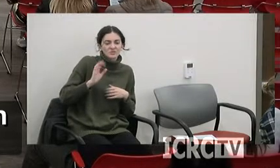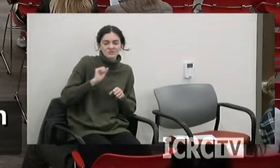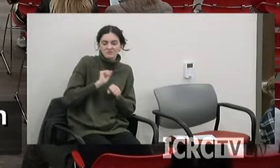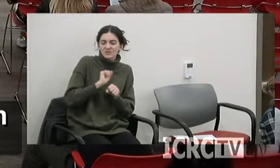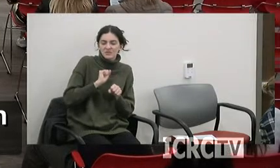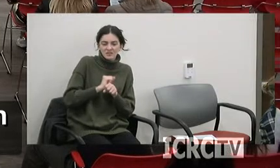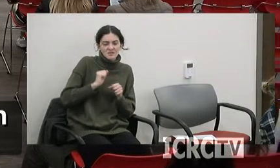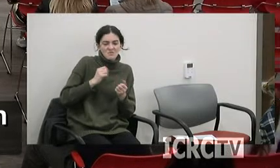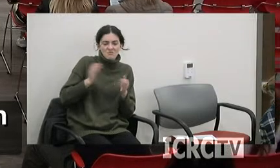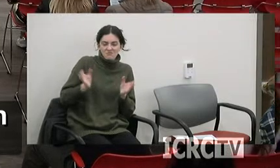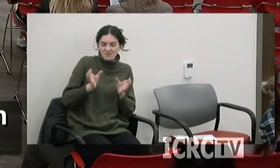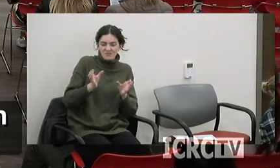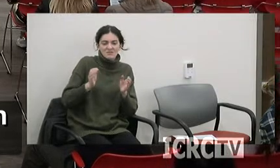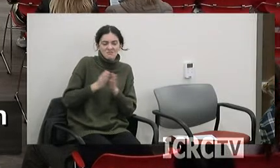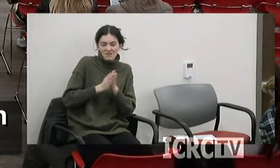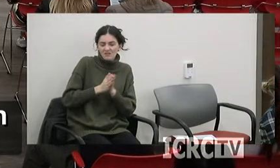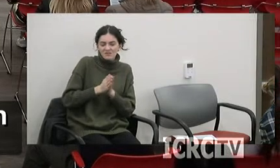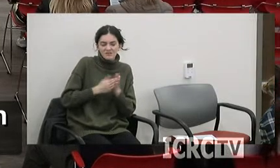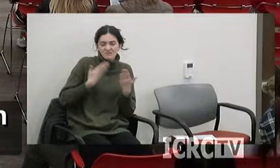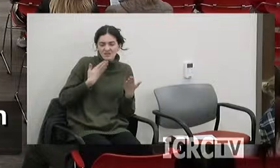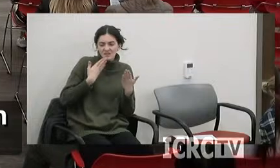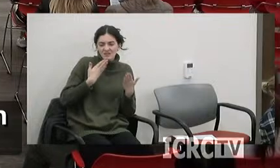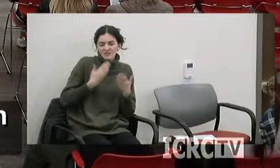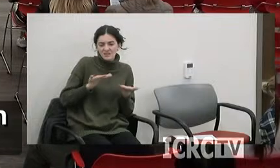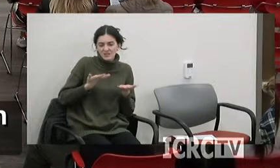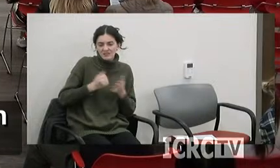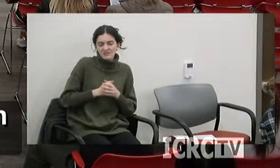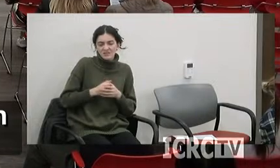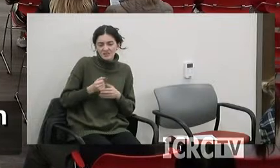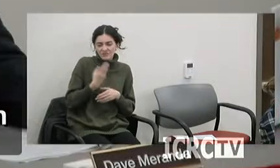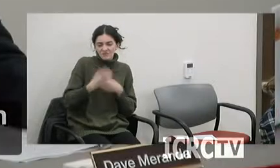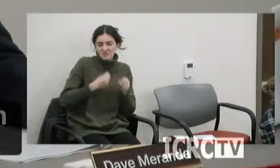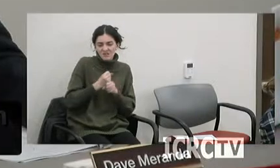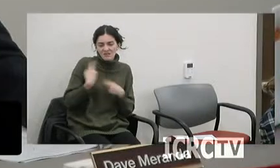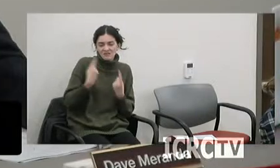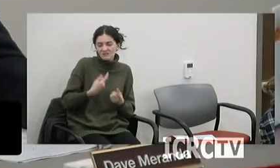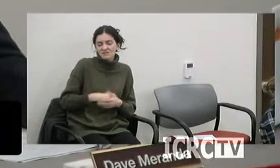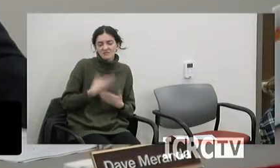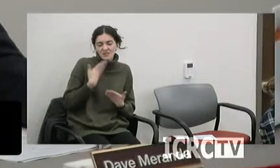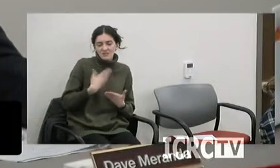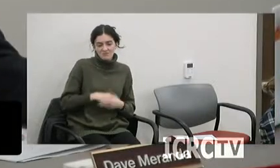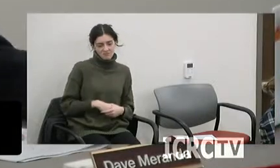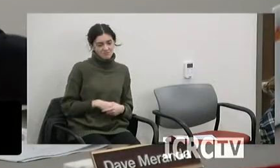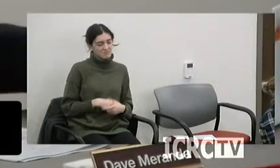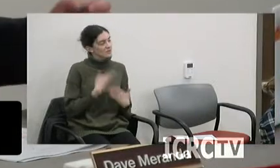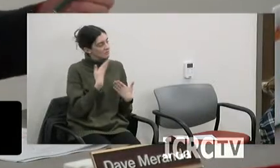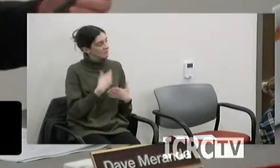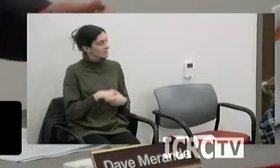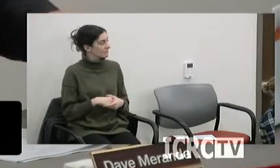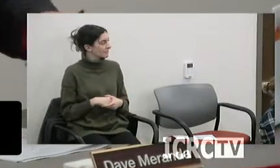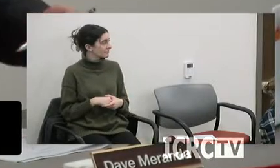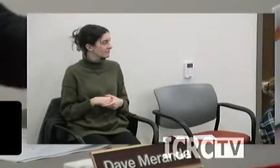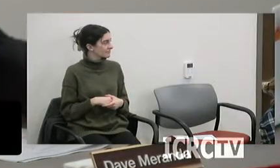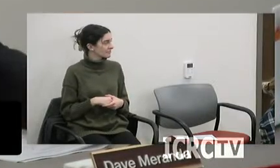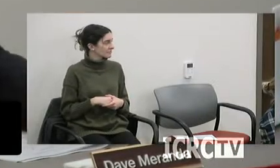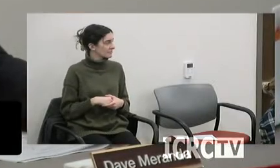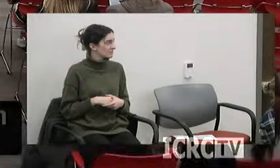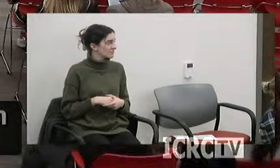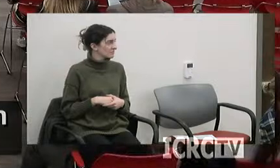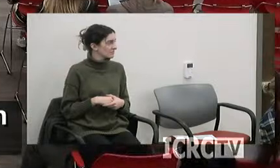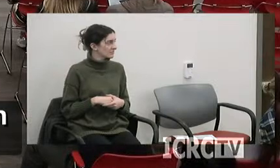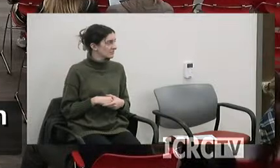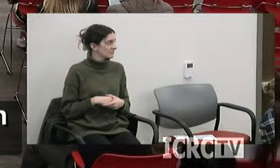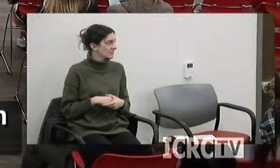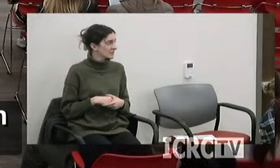everything that's been done here in the last, since the first of the year. Thank you. Thank you. I wanted to speak up